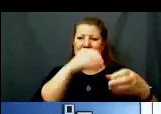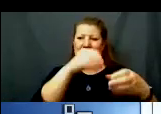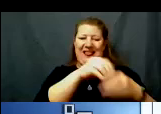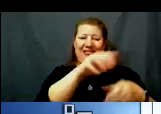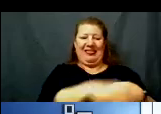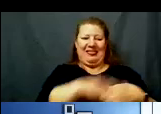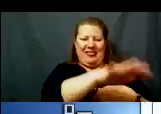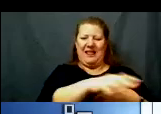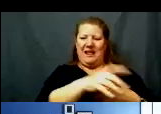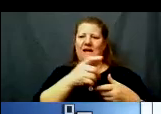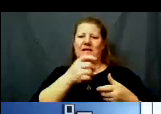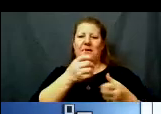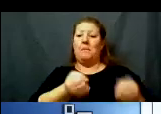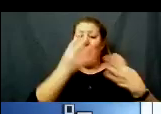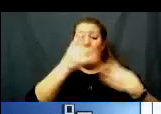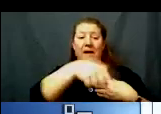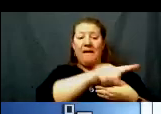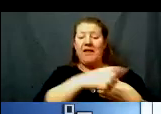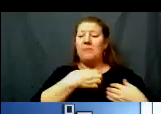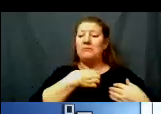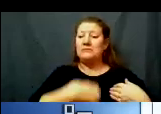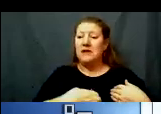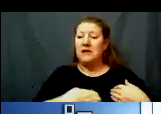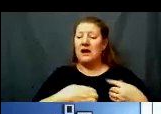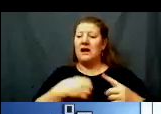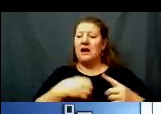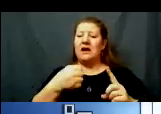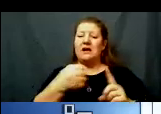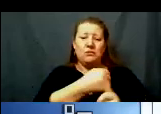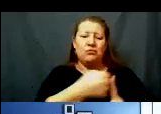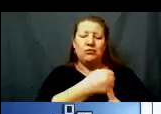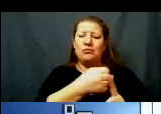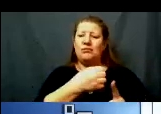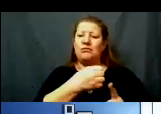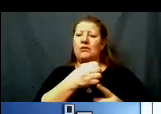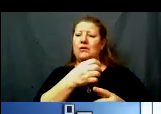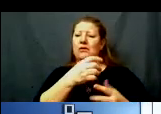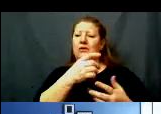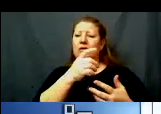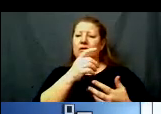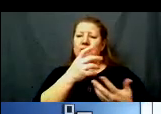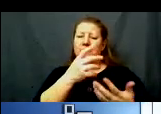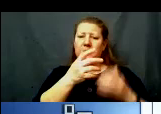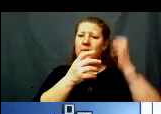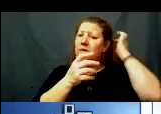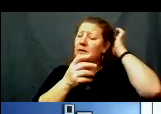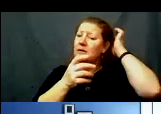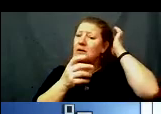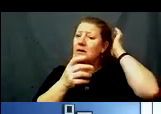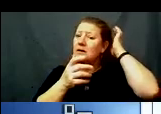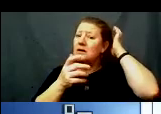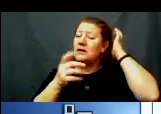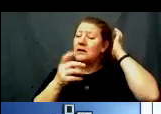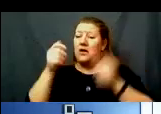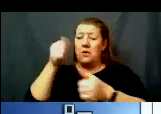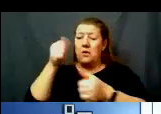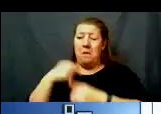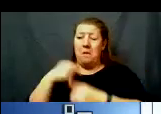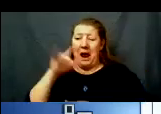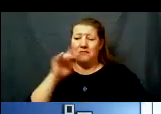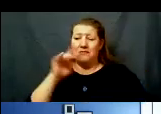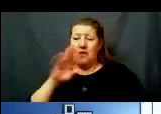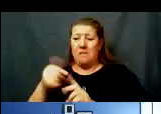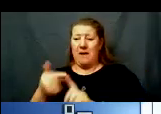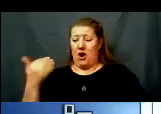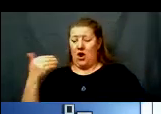starvation, suffering, and torture, environmental injustice, if there ever was one. I mentioned earlier the 13th Amendment. We're